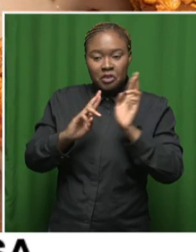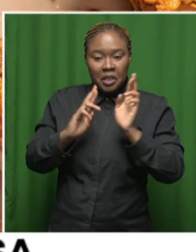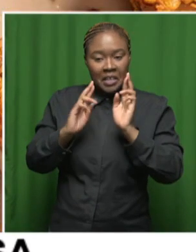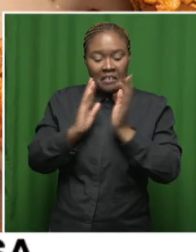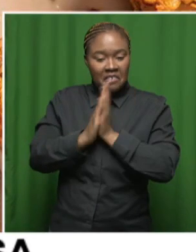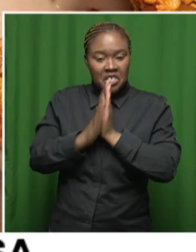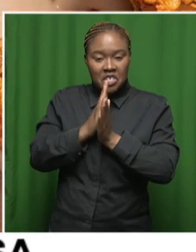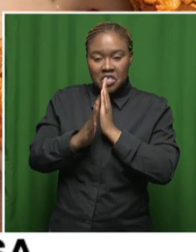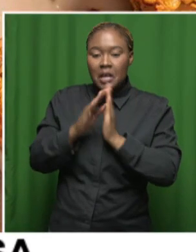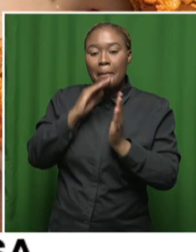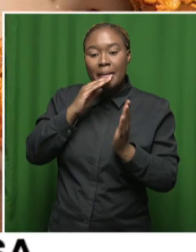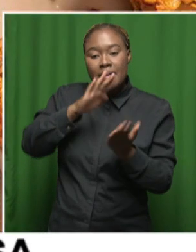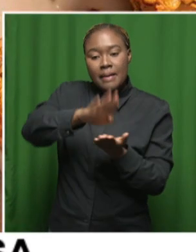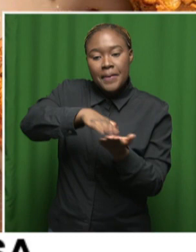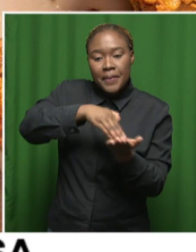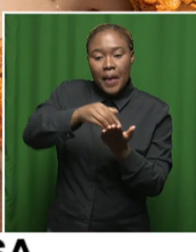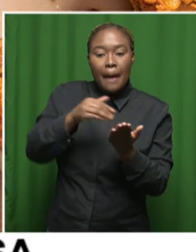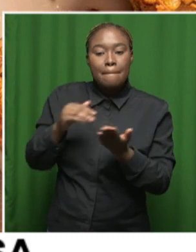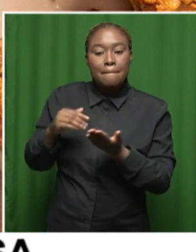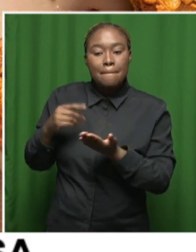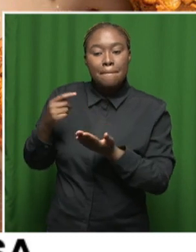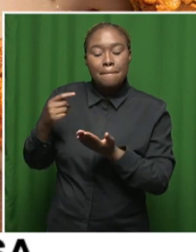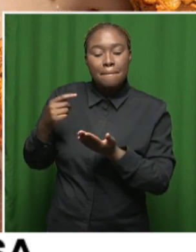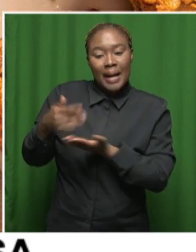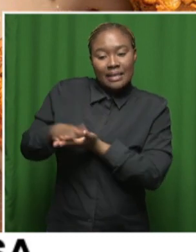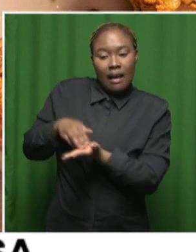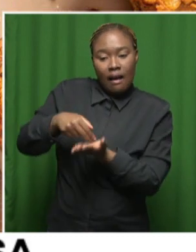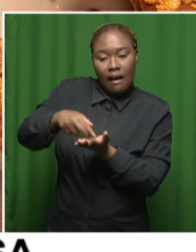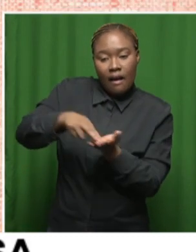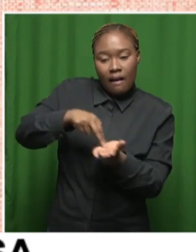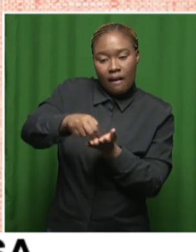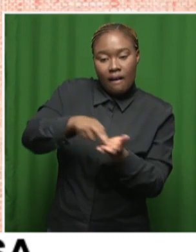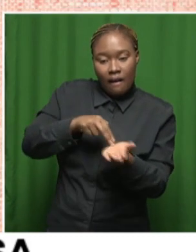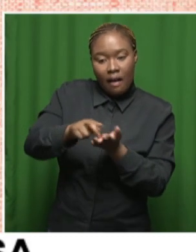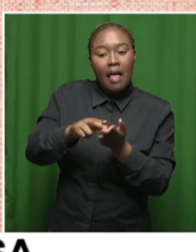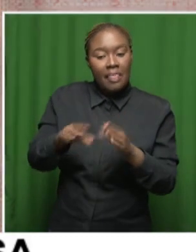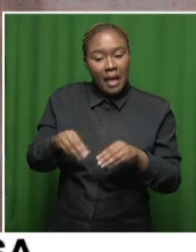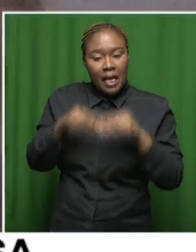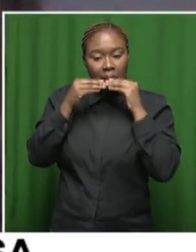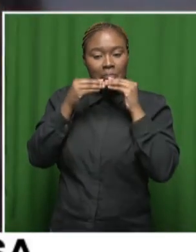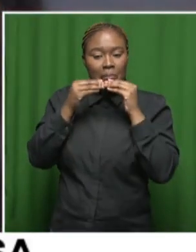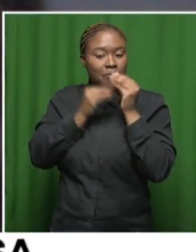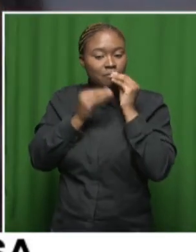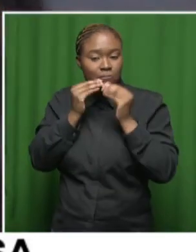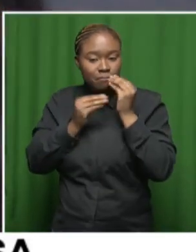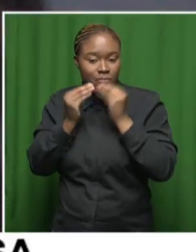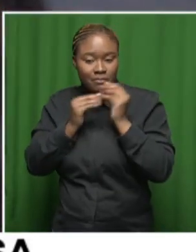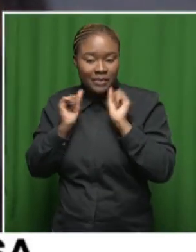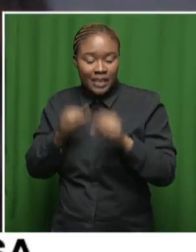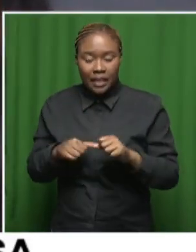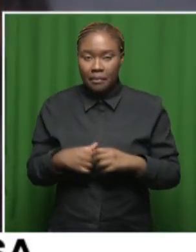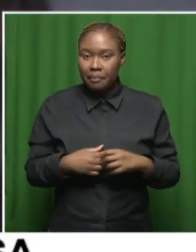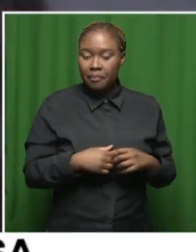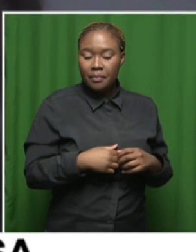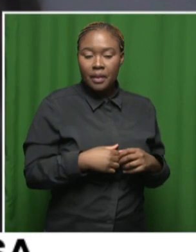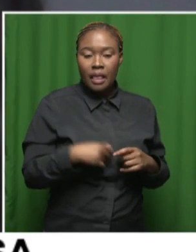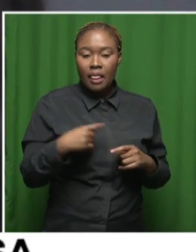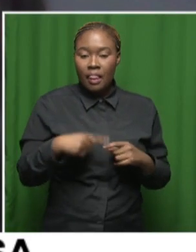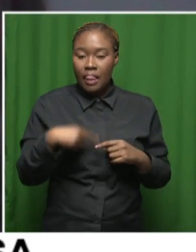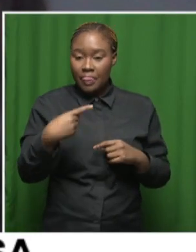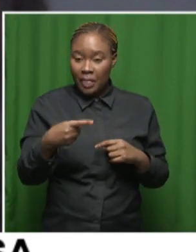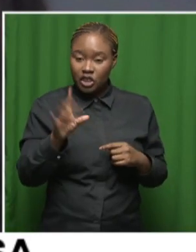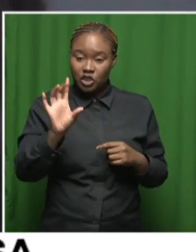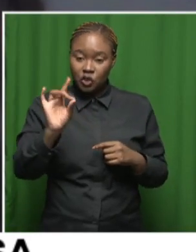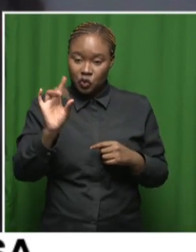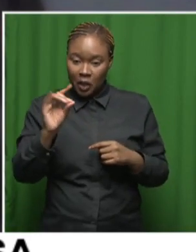Spread with a little butter and enjoy. And I understand you'll be celebrating the launch of this cookbook next